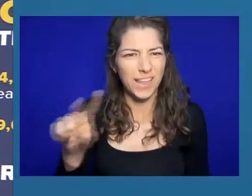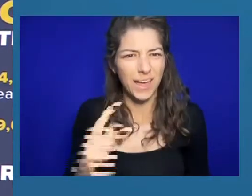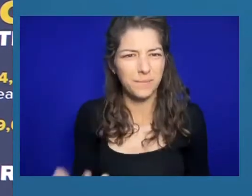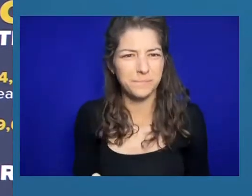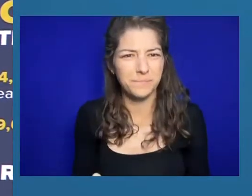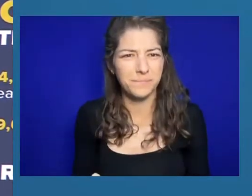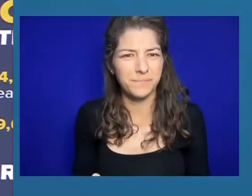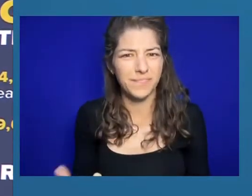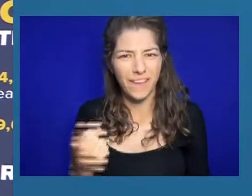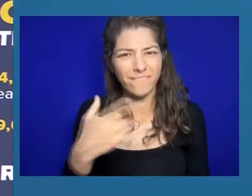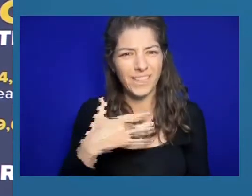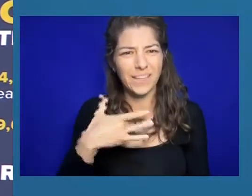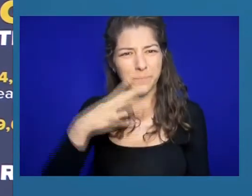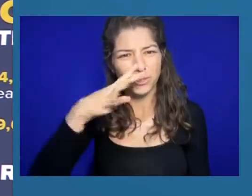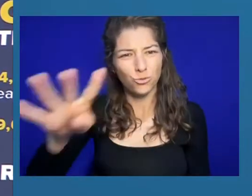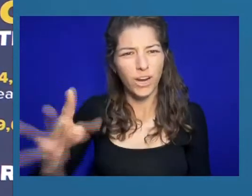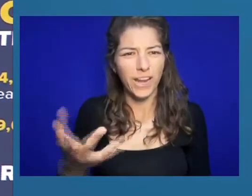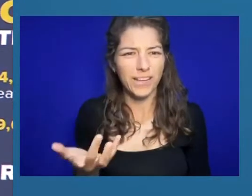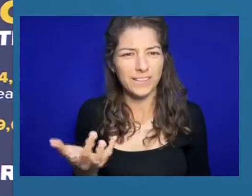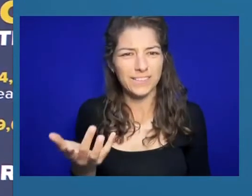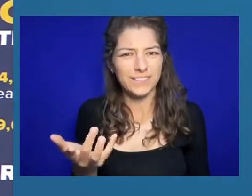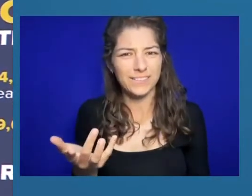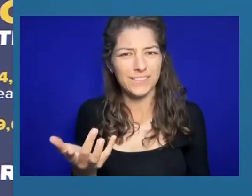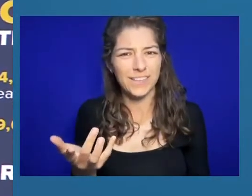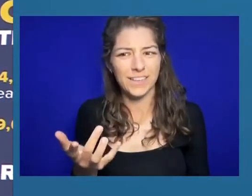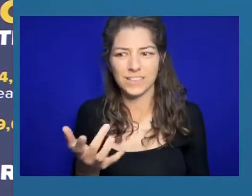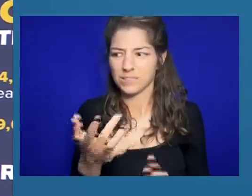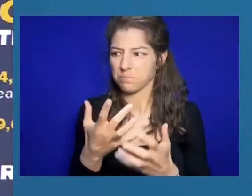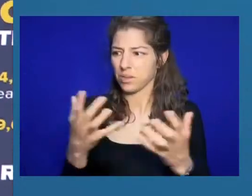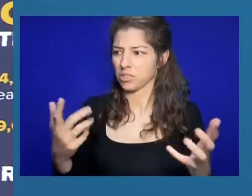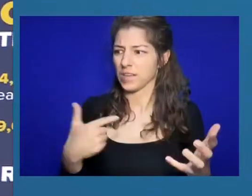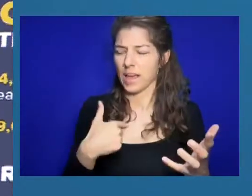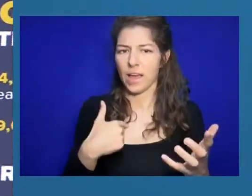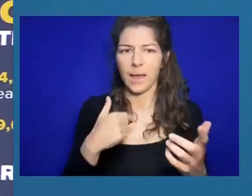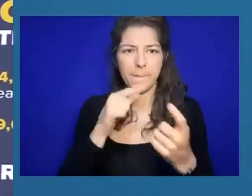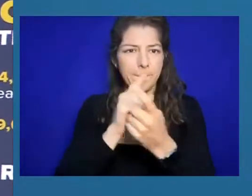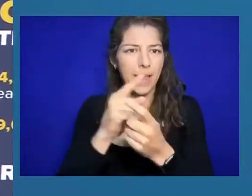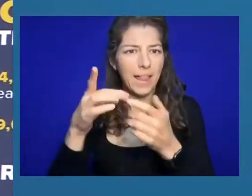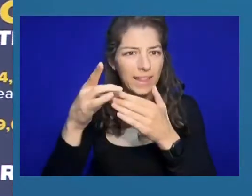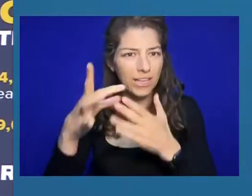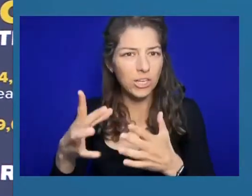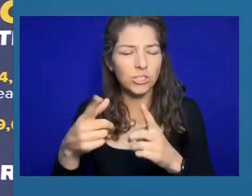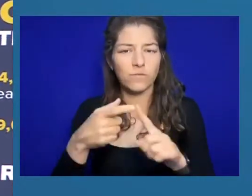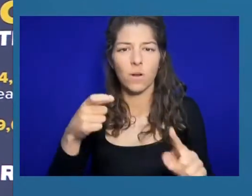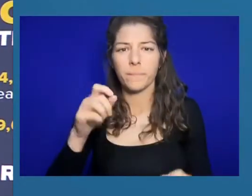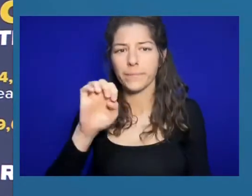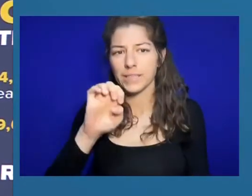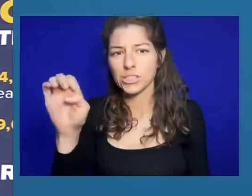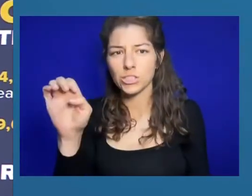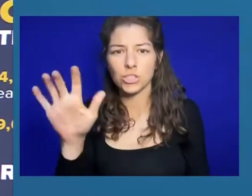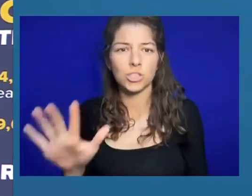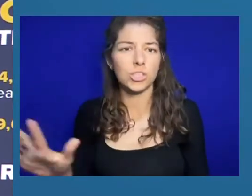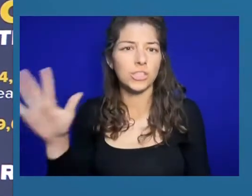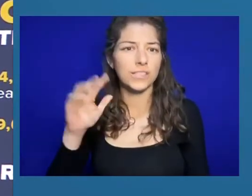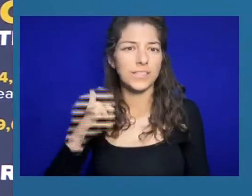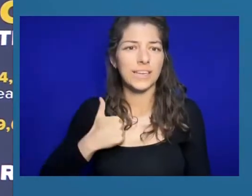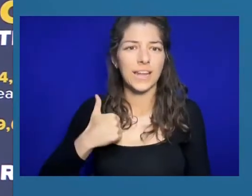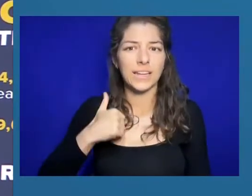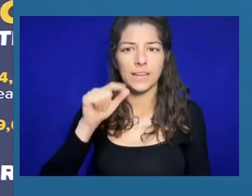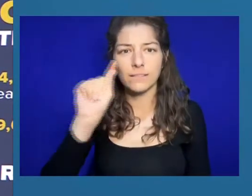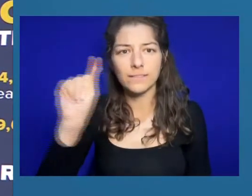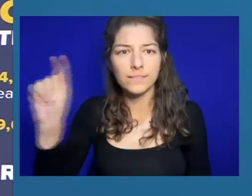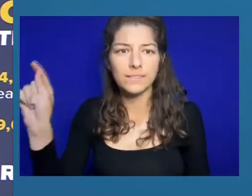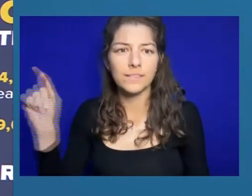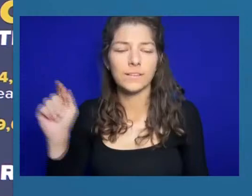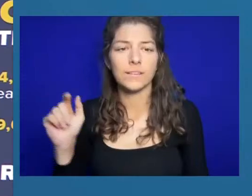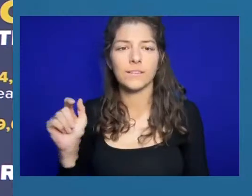They feel betrayed. And as much as I met the leaders from the eastern Canadian provinces,